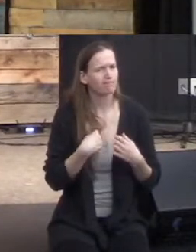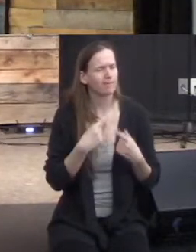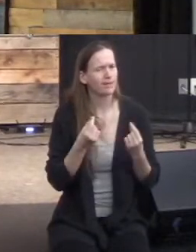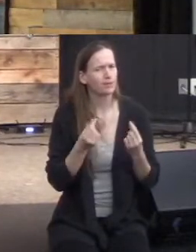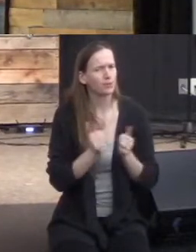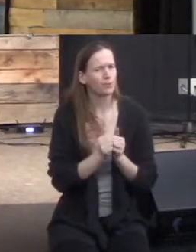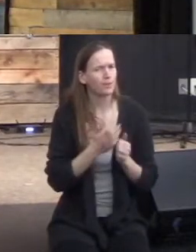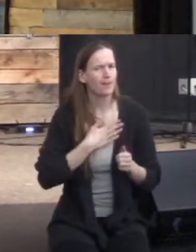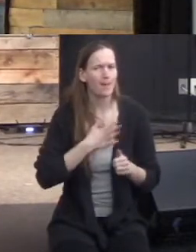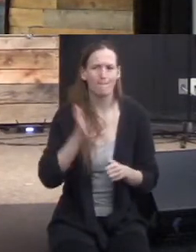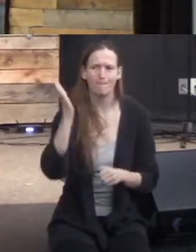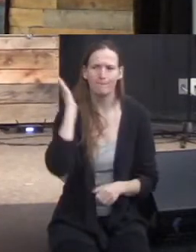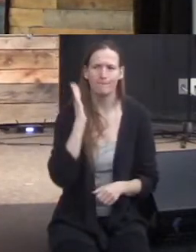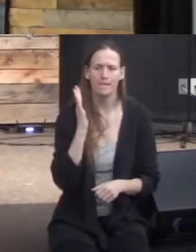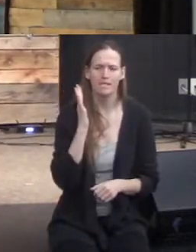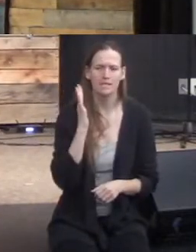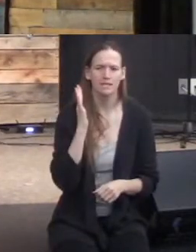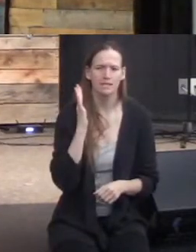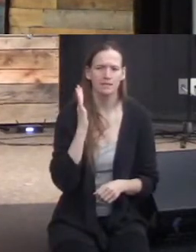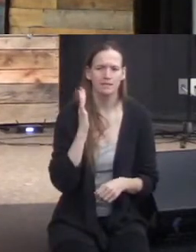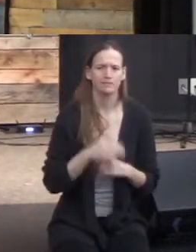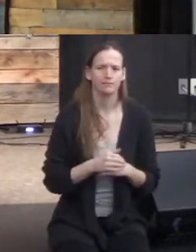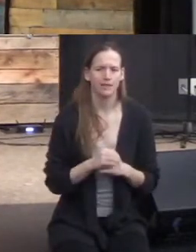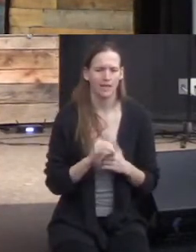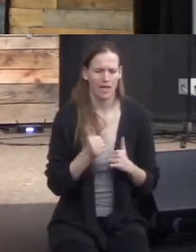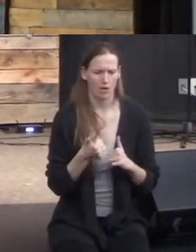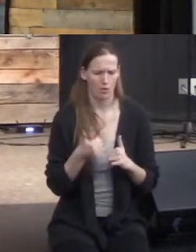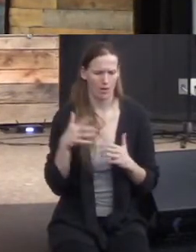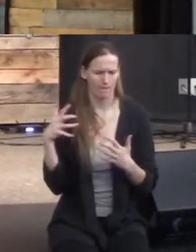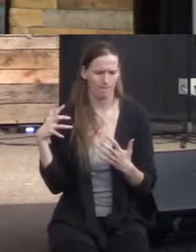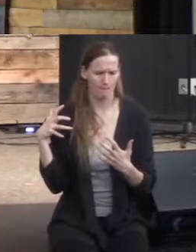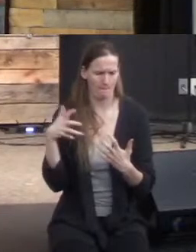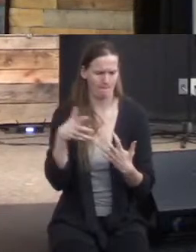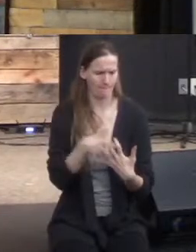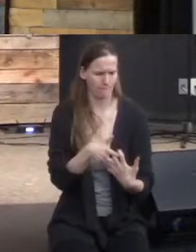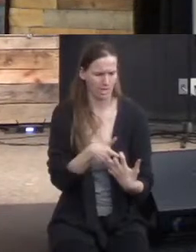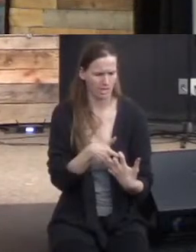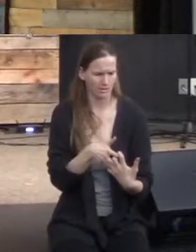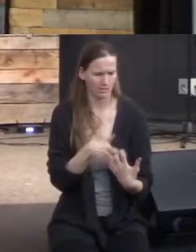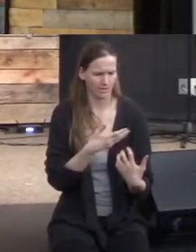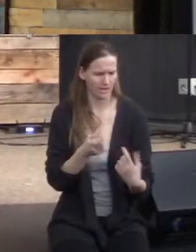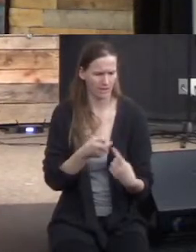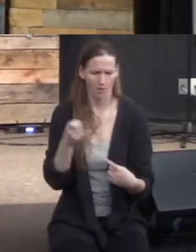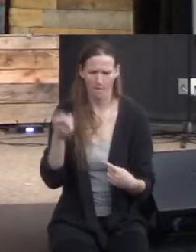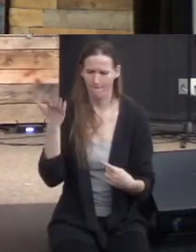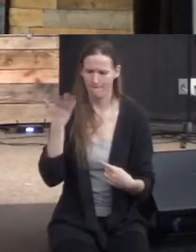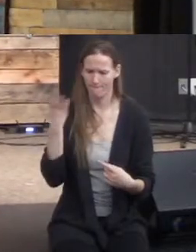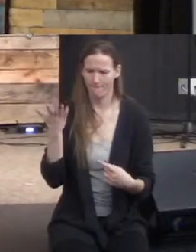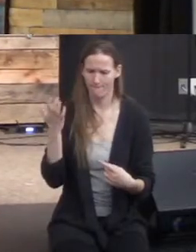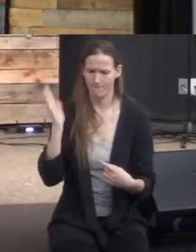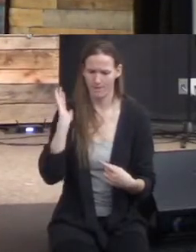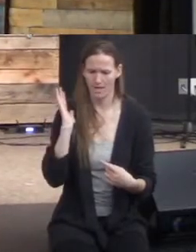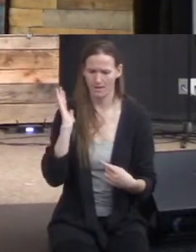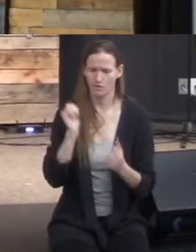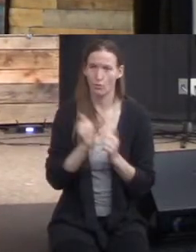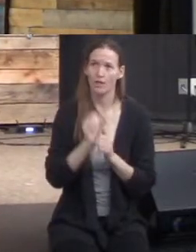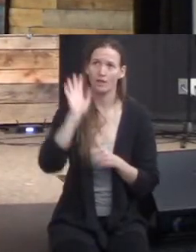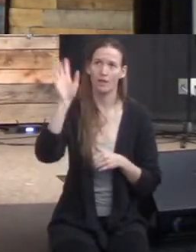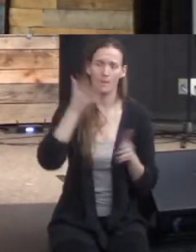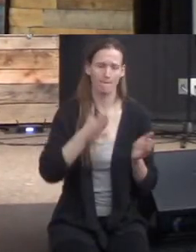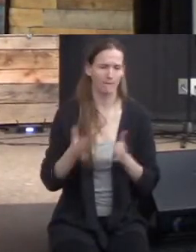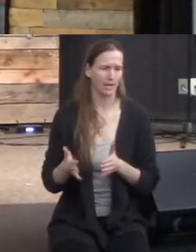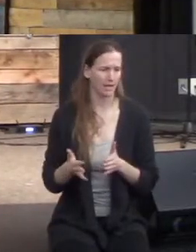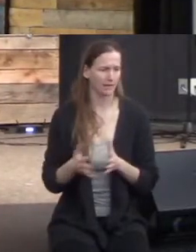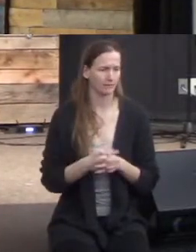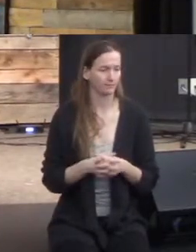How do I meld those two together? And for a lot of us, we just